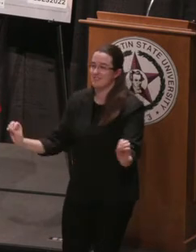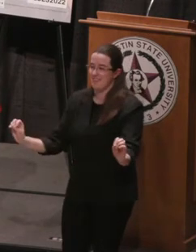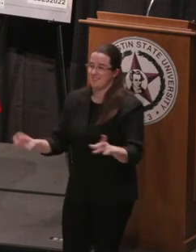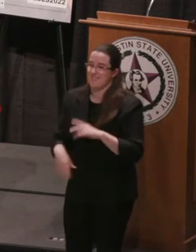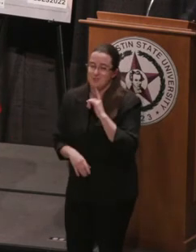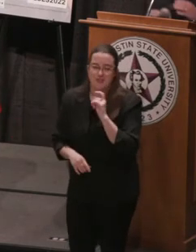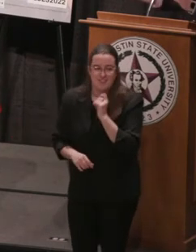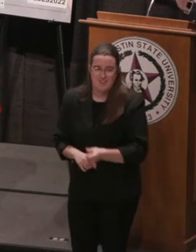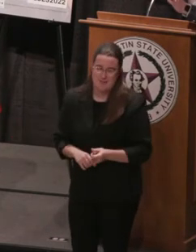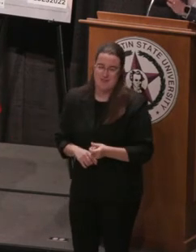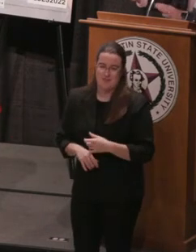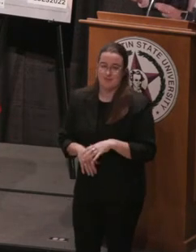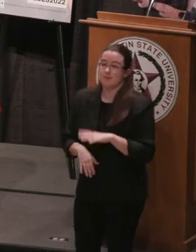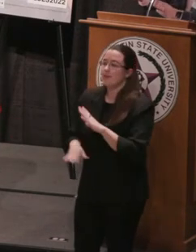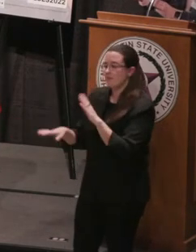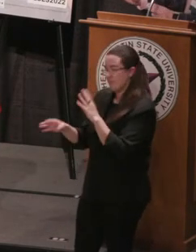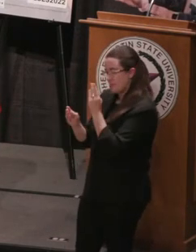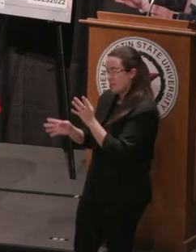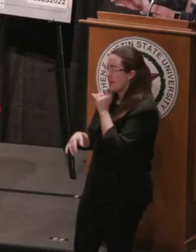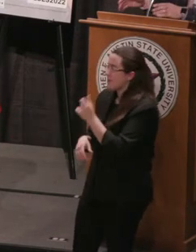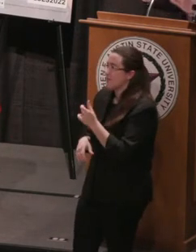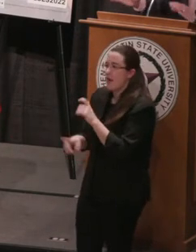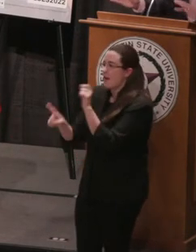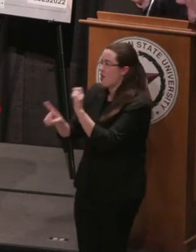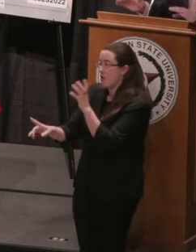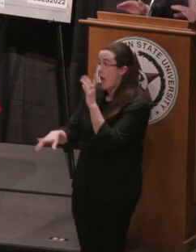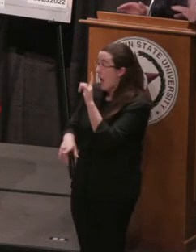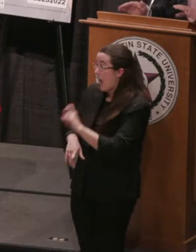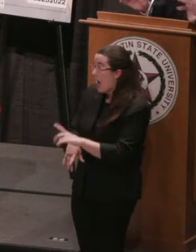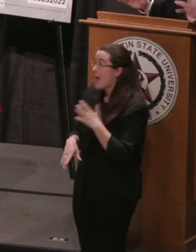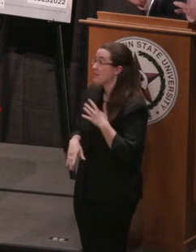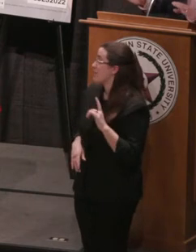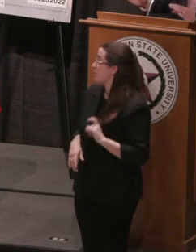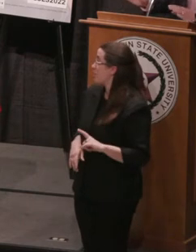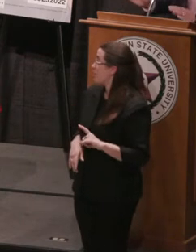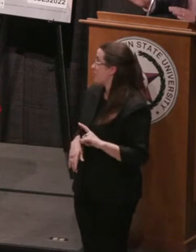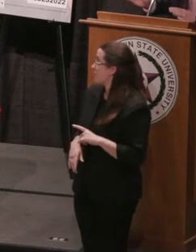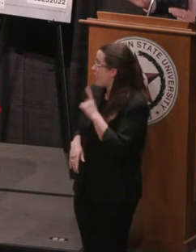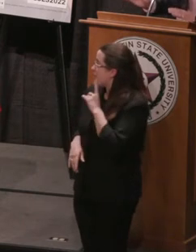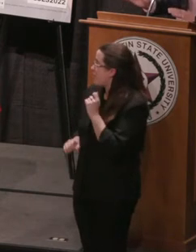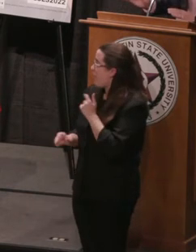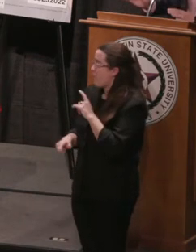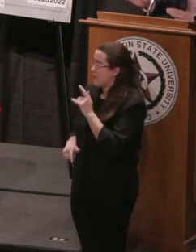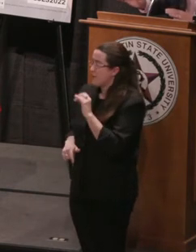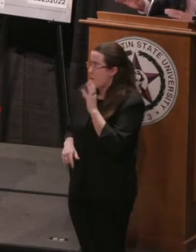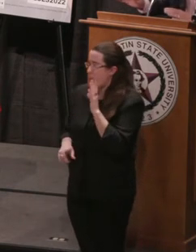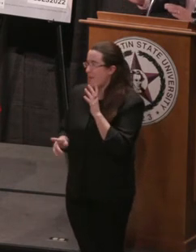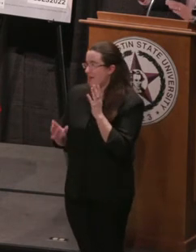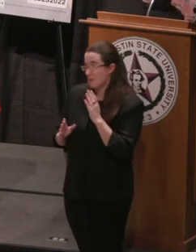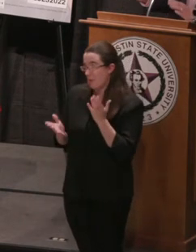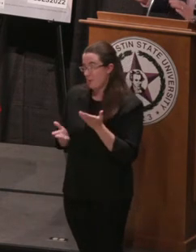isn't one. And when and by the way, that's not a gotcha. I ask my professor, questions. I think you're going to get all but Gio in trouble up here.